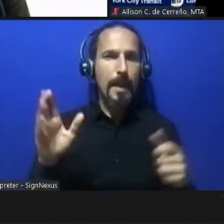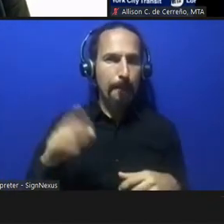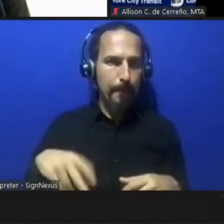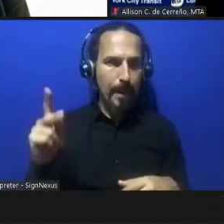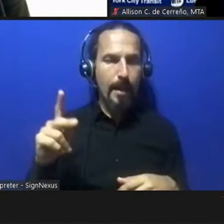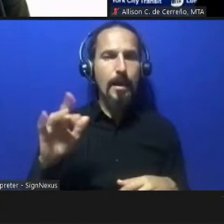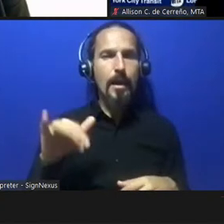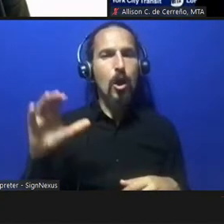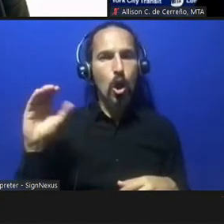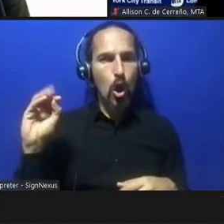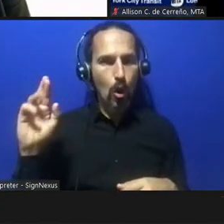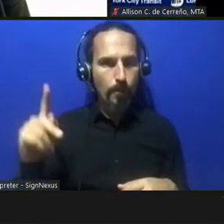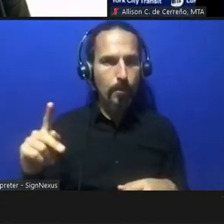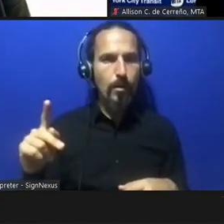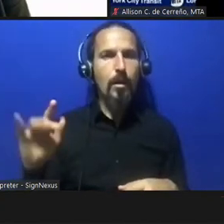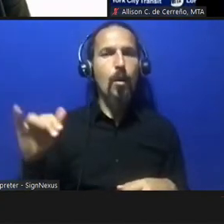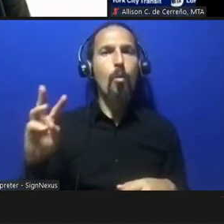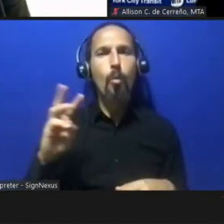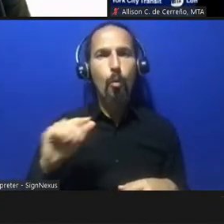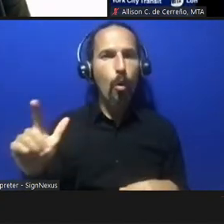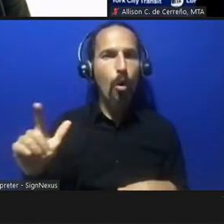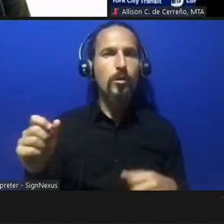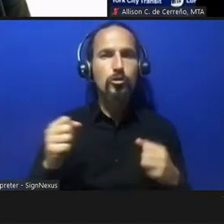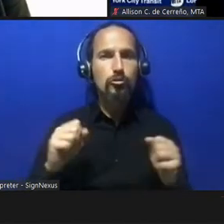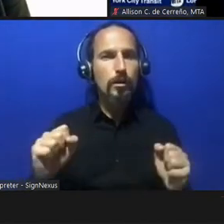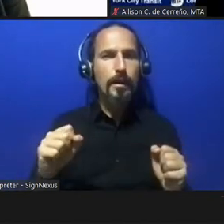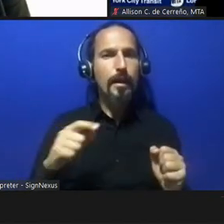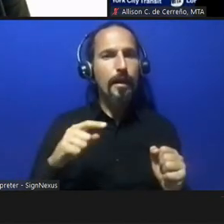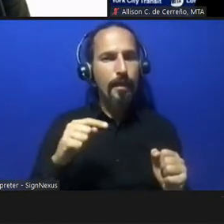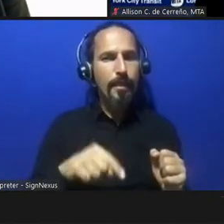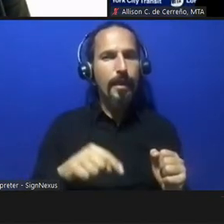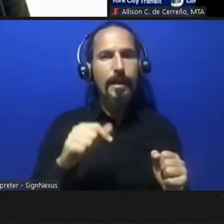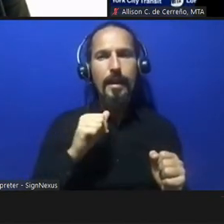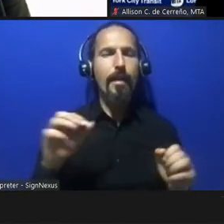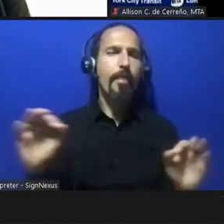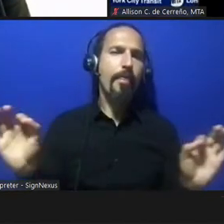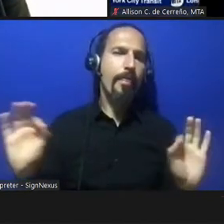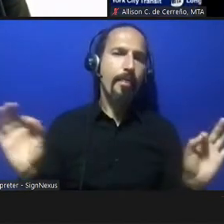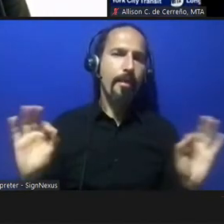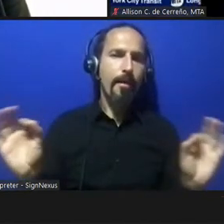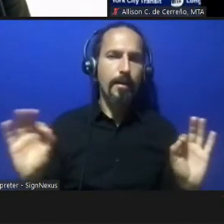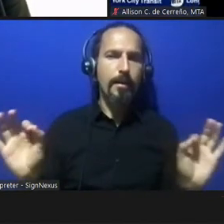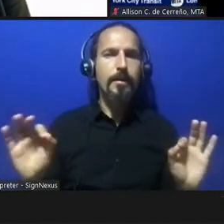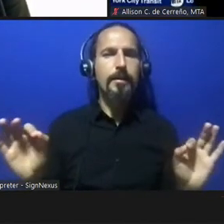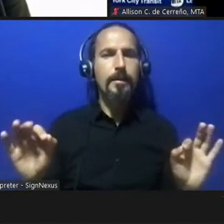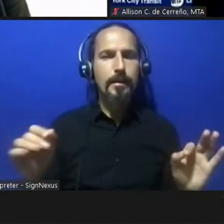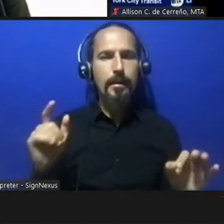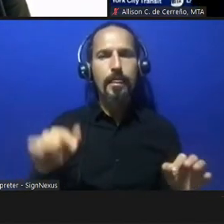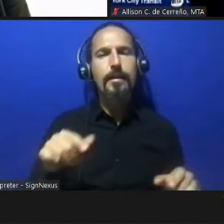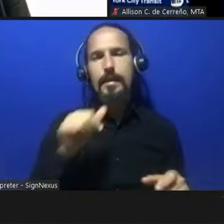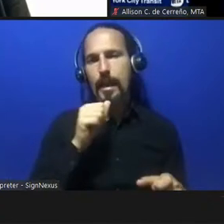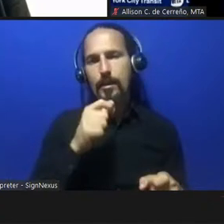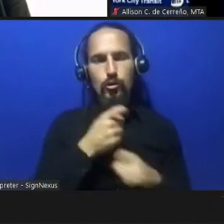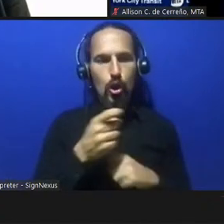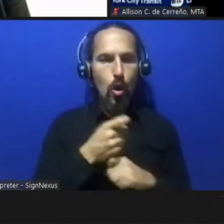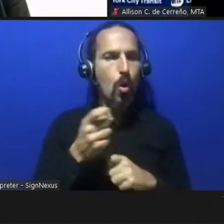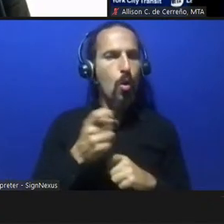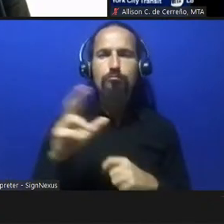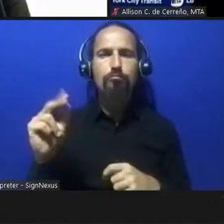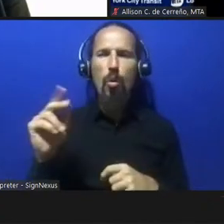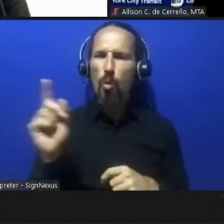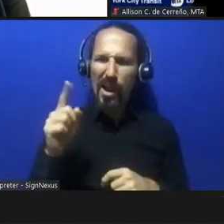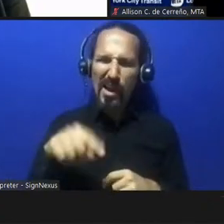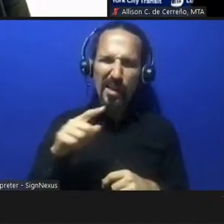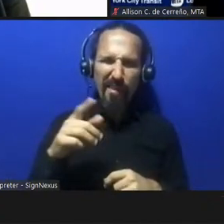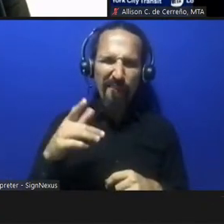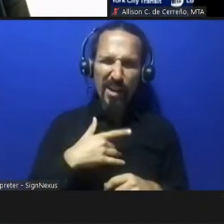and corporations and wall street this is this is not just something that to be played with lightly here this is not a joke i mean where do these people